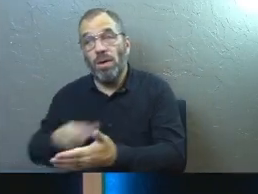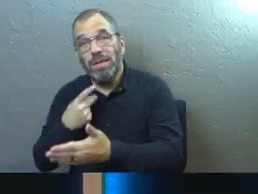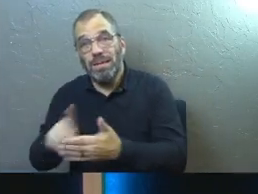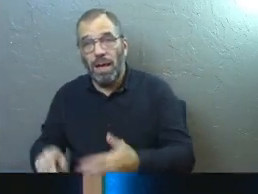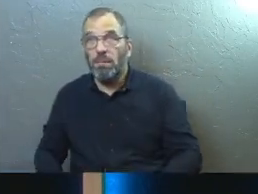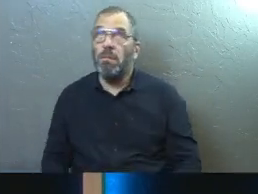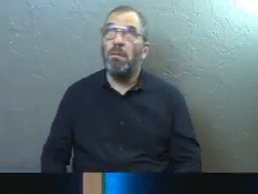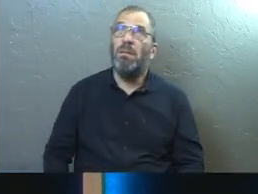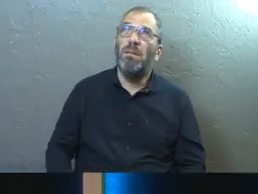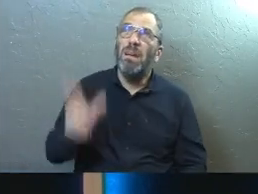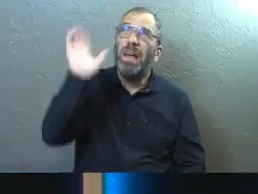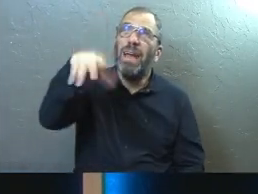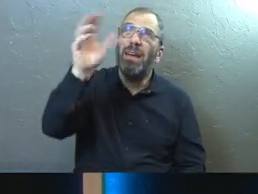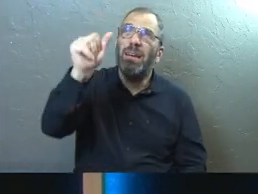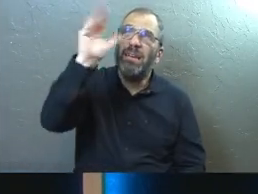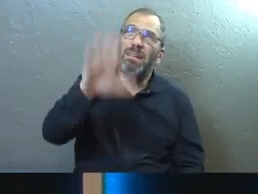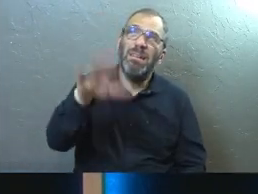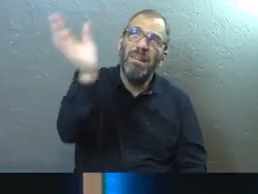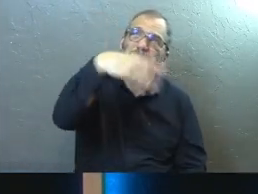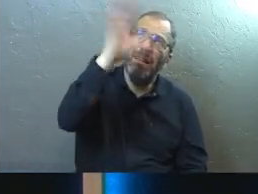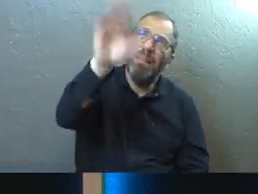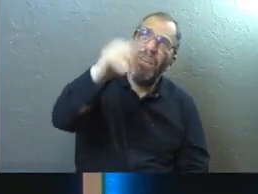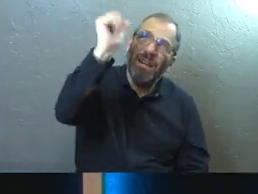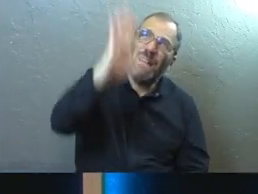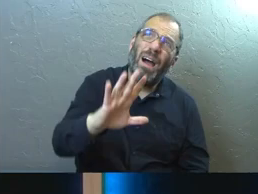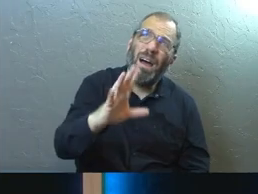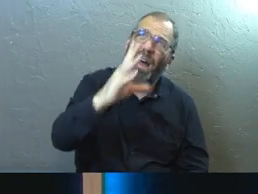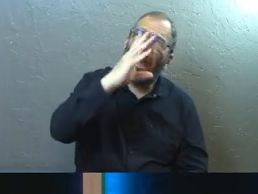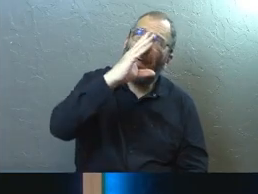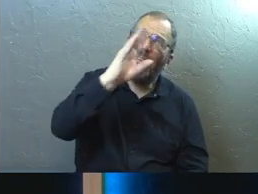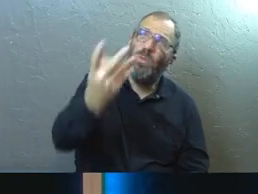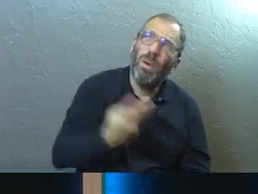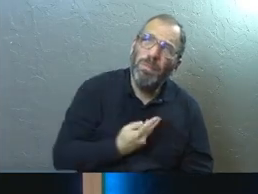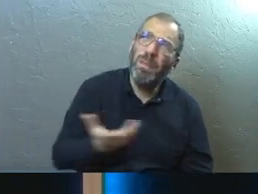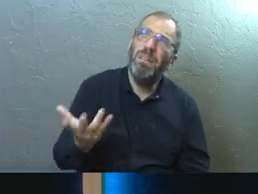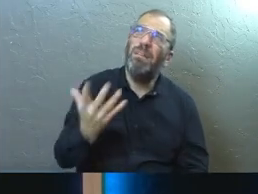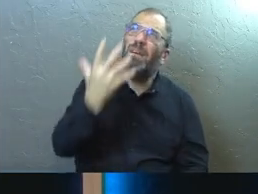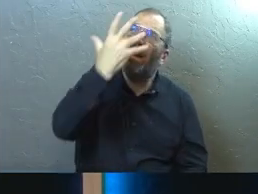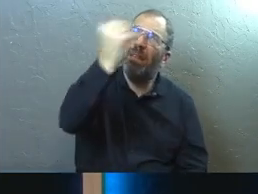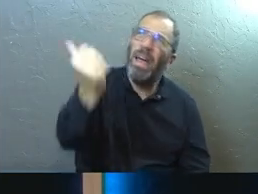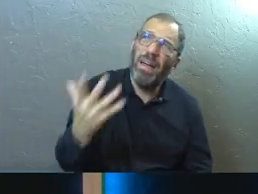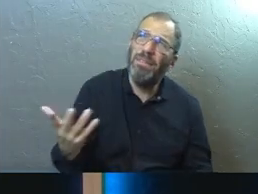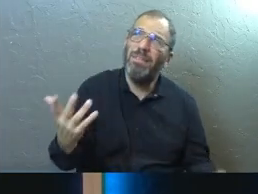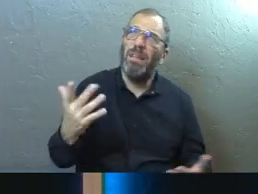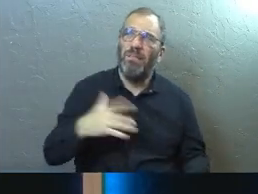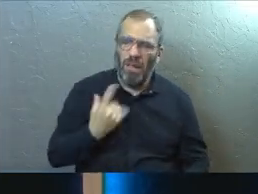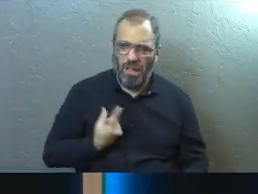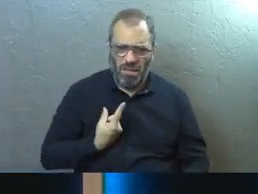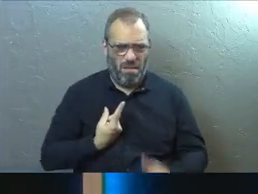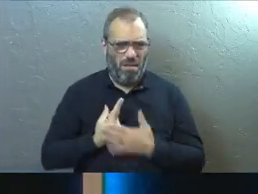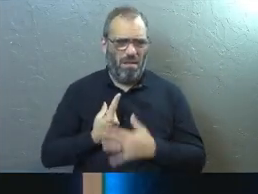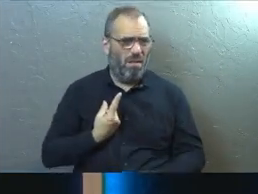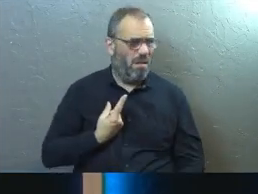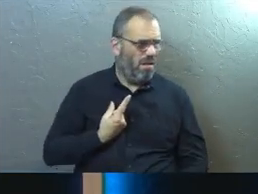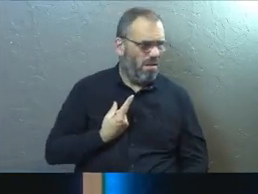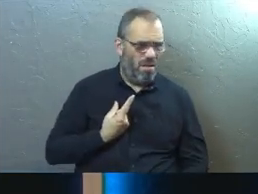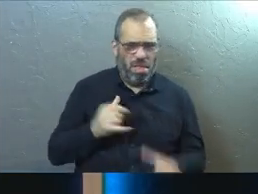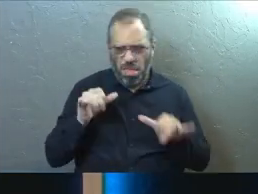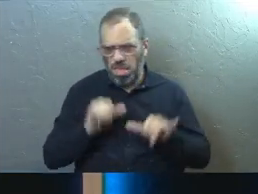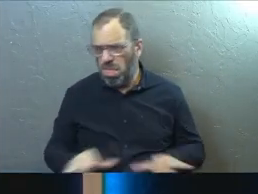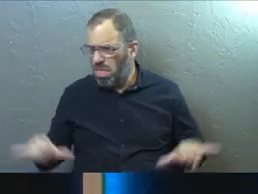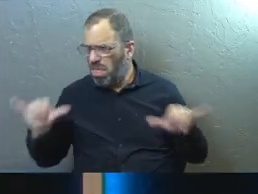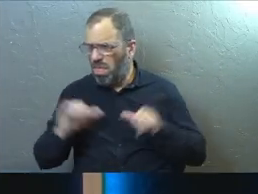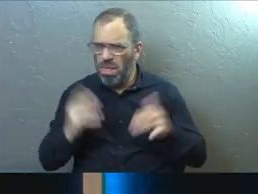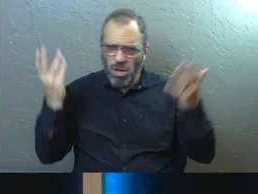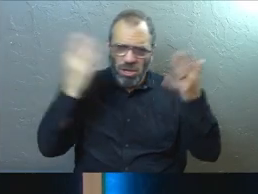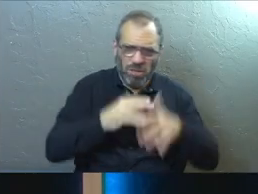that said, I don't think God's here anymore. I feel like he's left me. I feel like I've been abandoned. I feel like there's nothing. I feel like I'm just living in darkness. There's